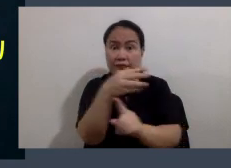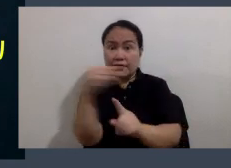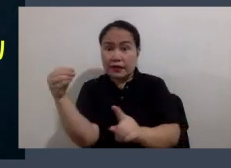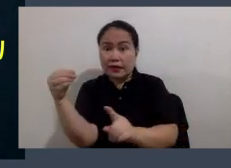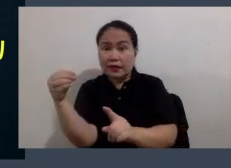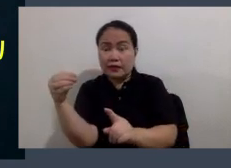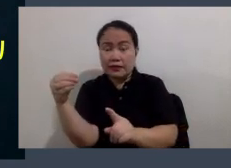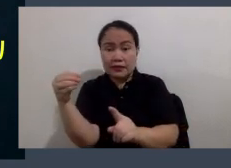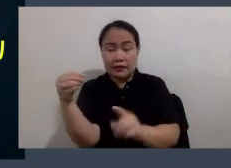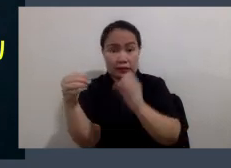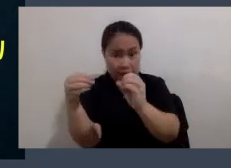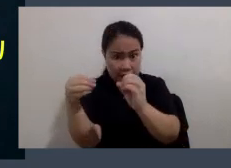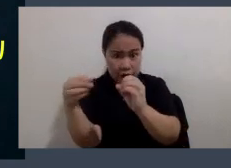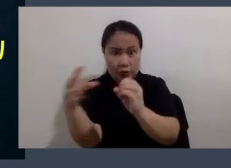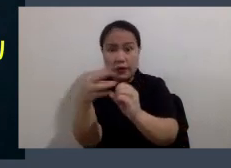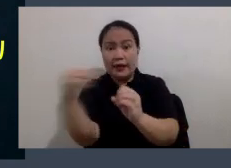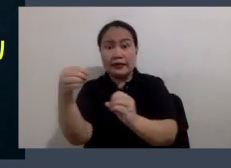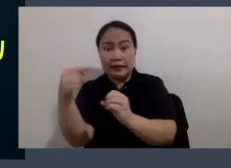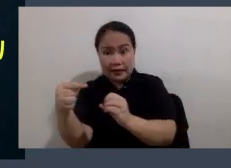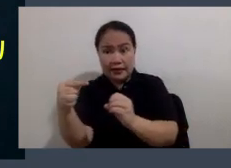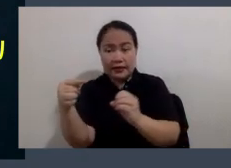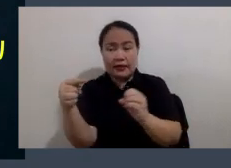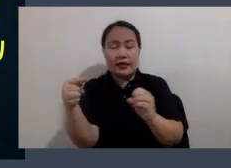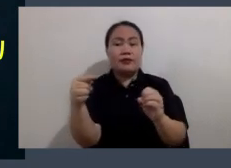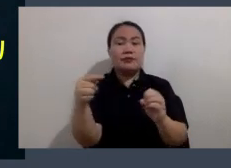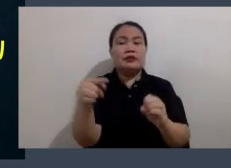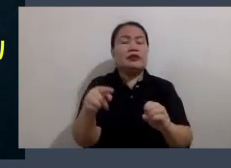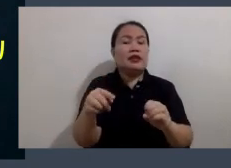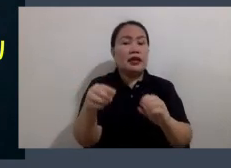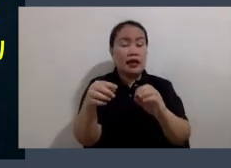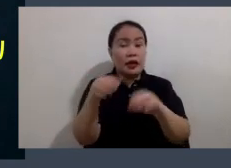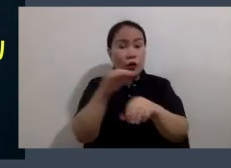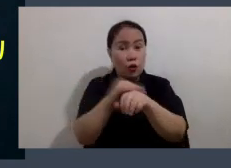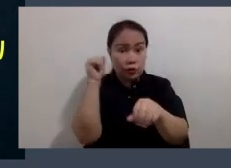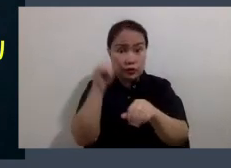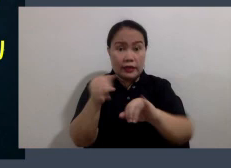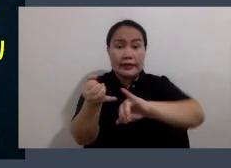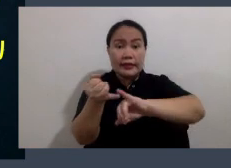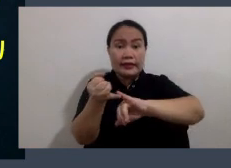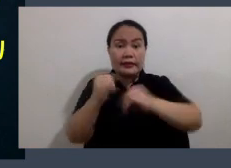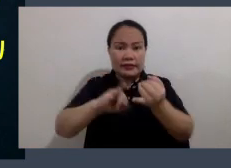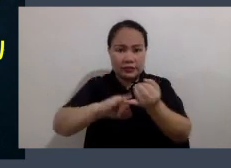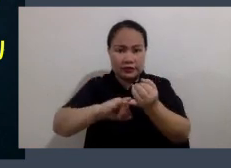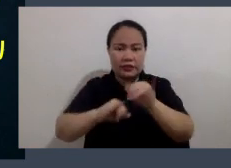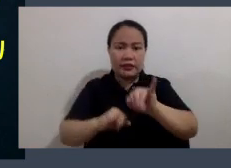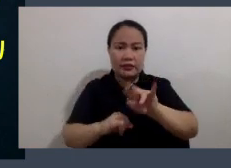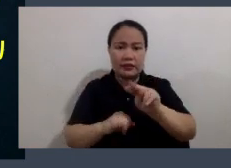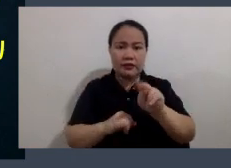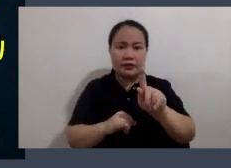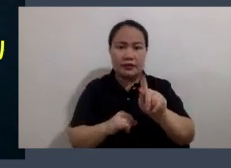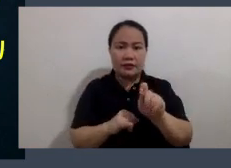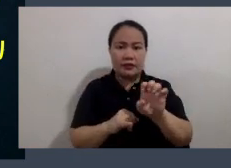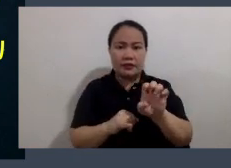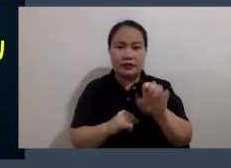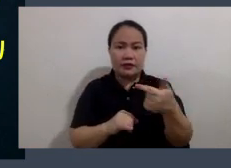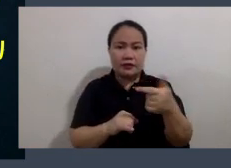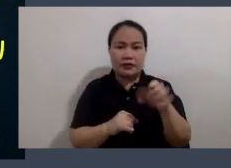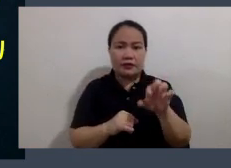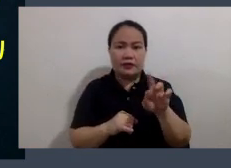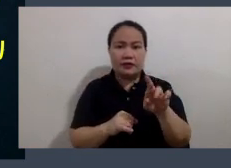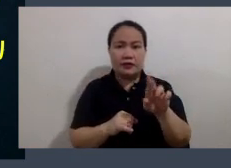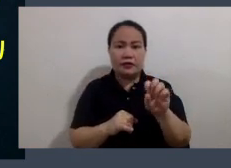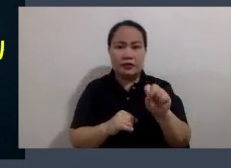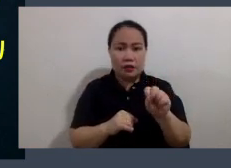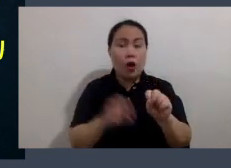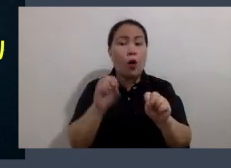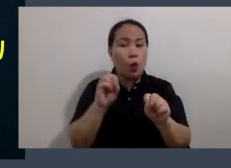minsan, kadalasan, ang tawag natin dito ay signed numbers. So, pag sinabing signed numbers, ang tinutukoy niya rin